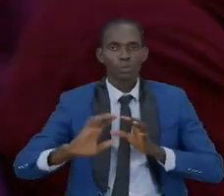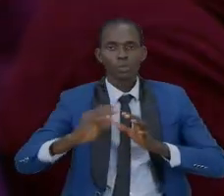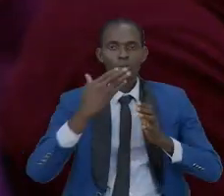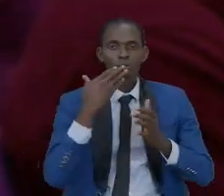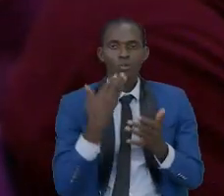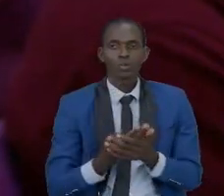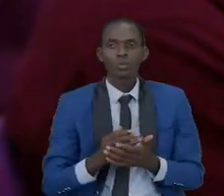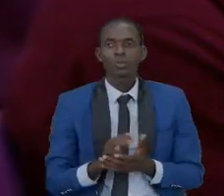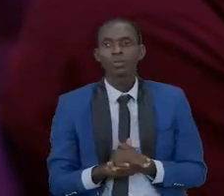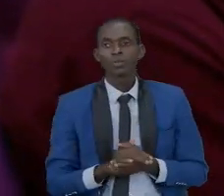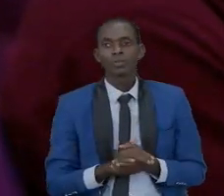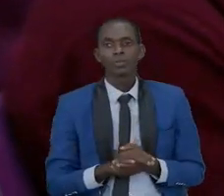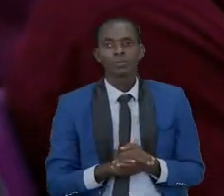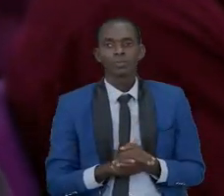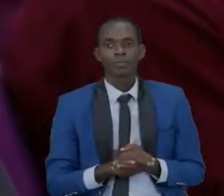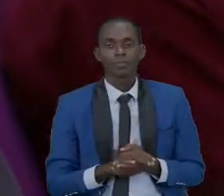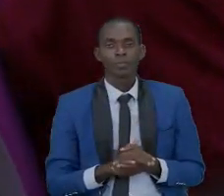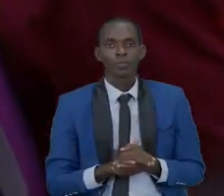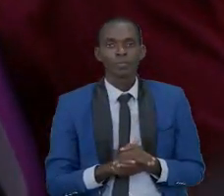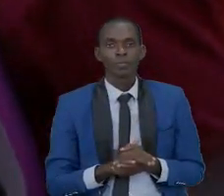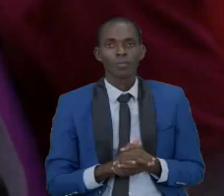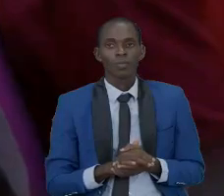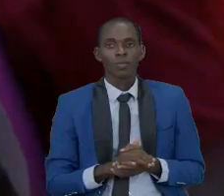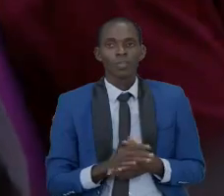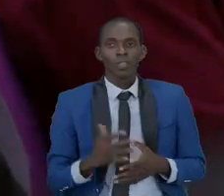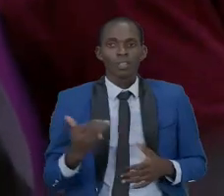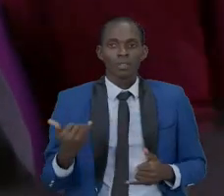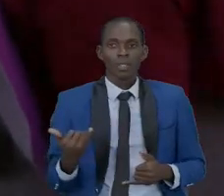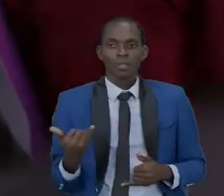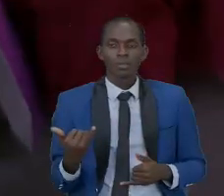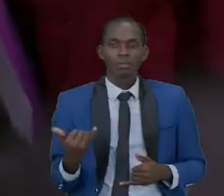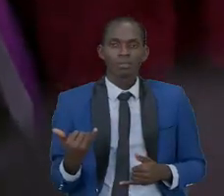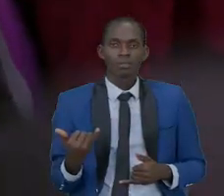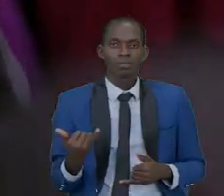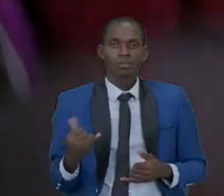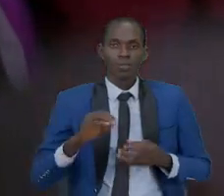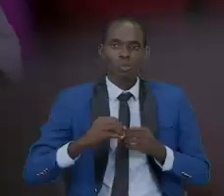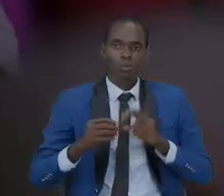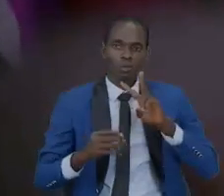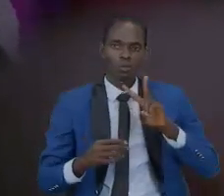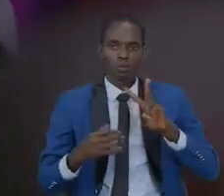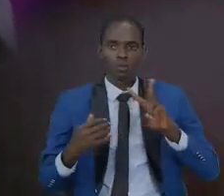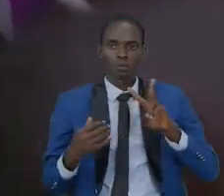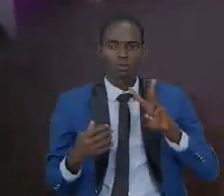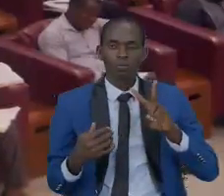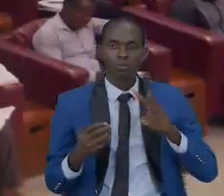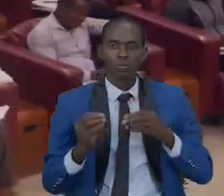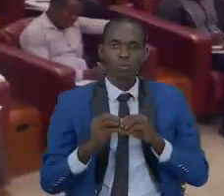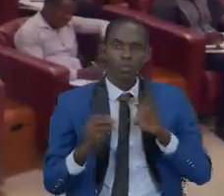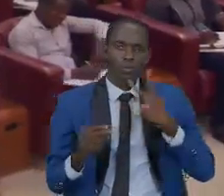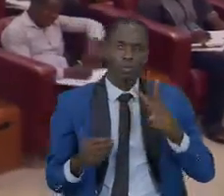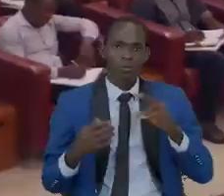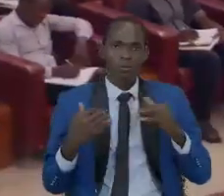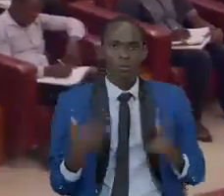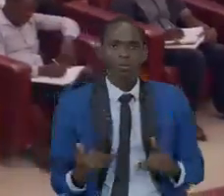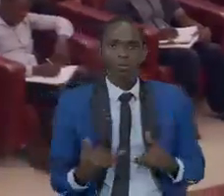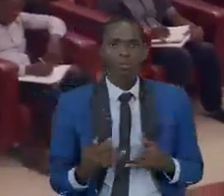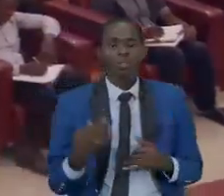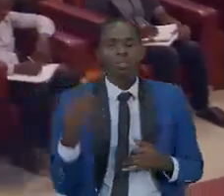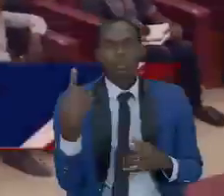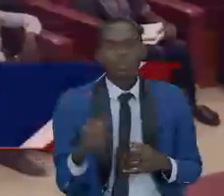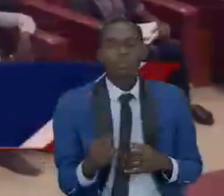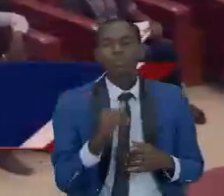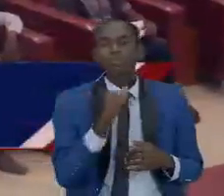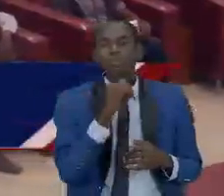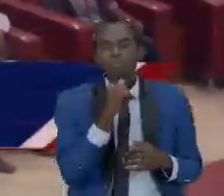well here well let's come to number two there number two there we're looking at incorrigible